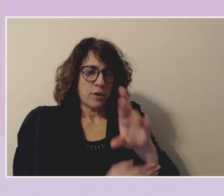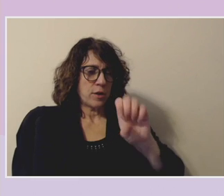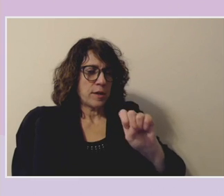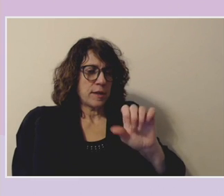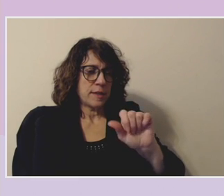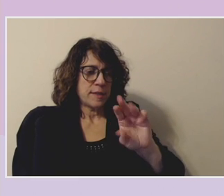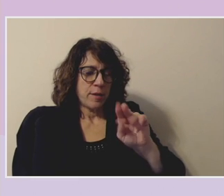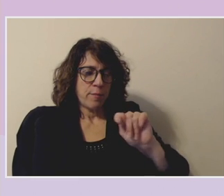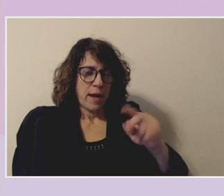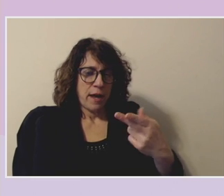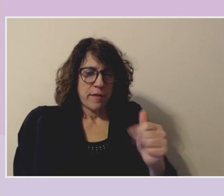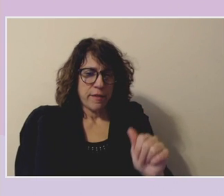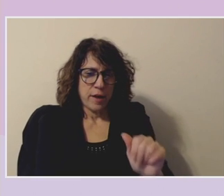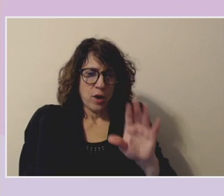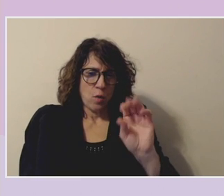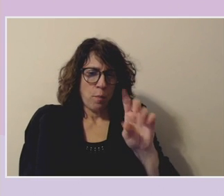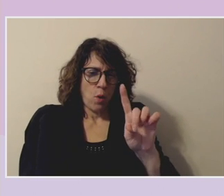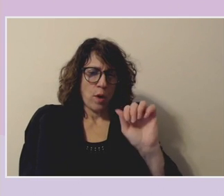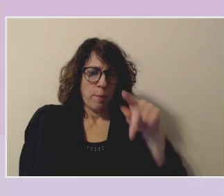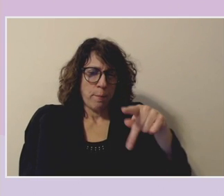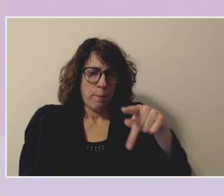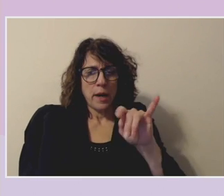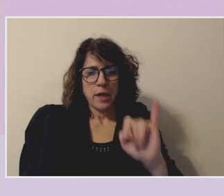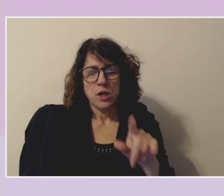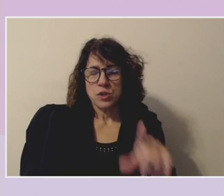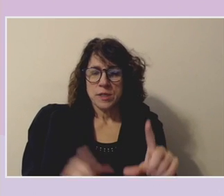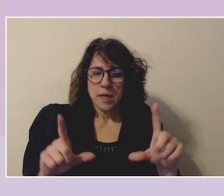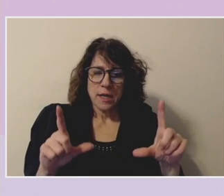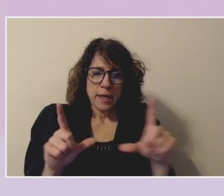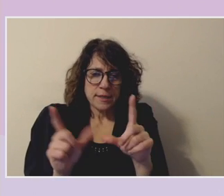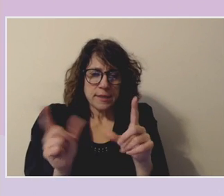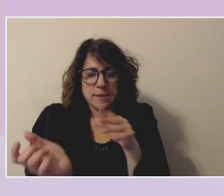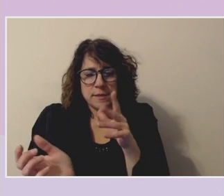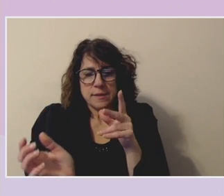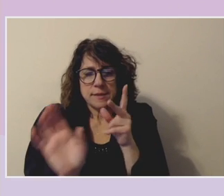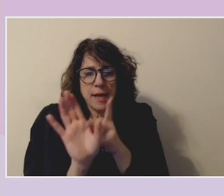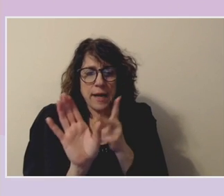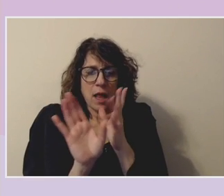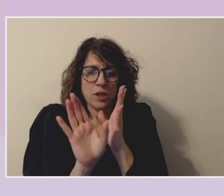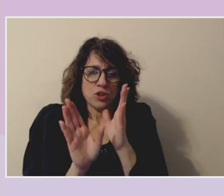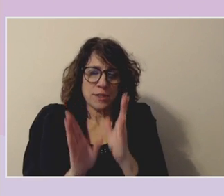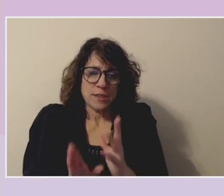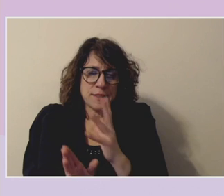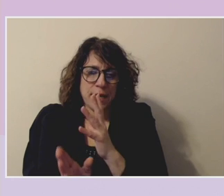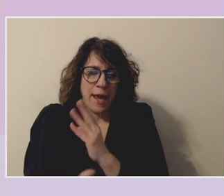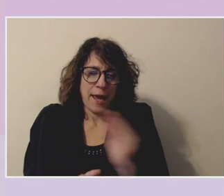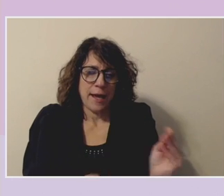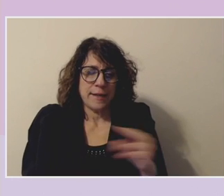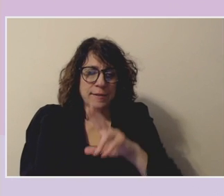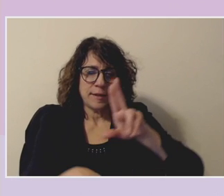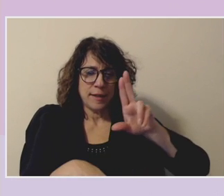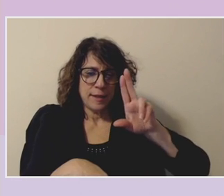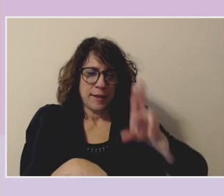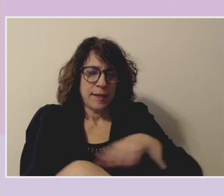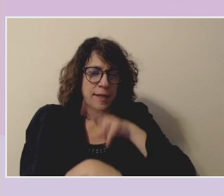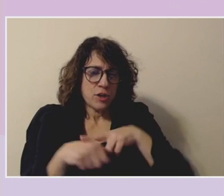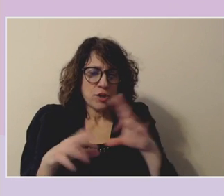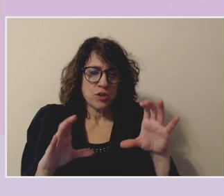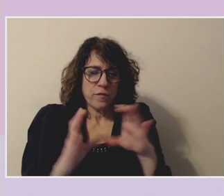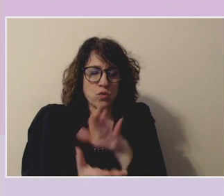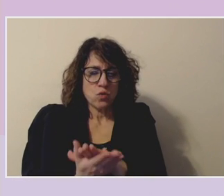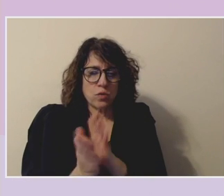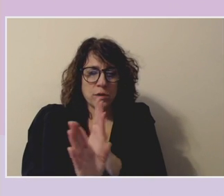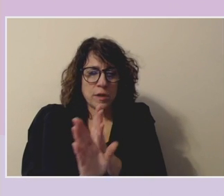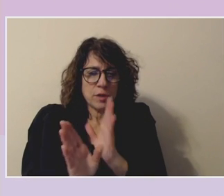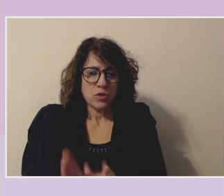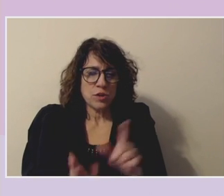psychologist and nationally certified school psychologist. She serves as a prevention clinical manager in behavioral